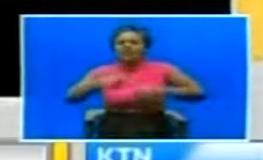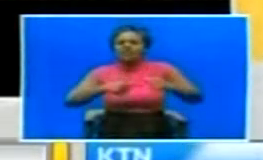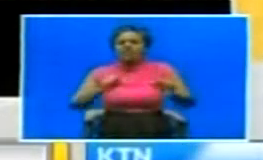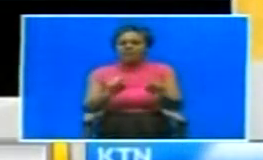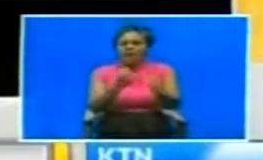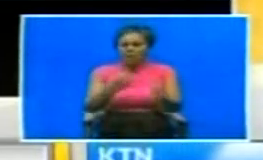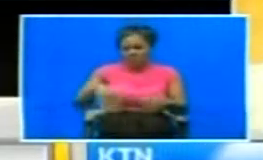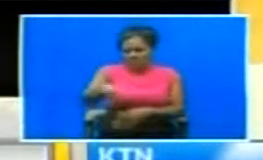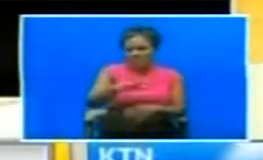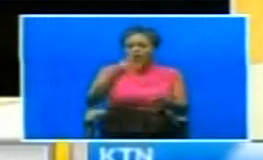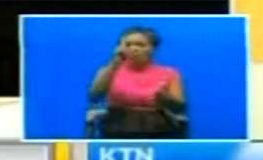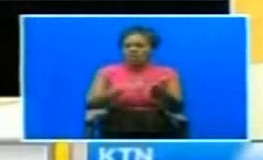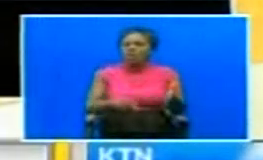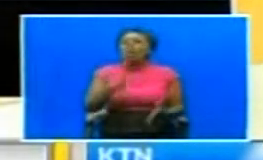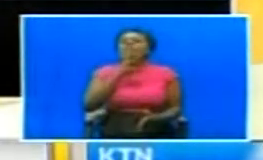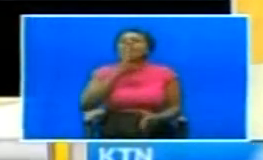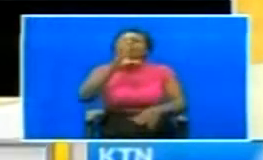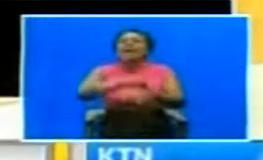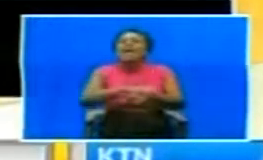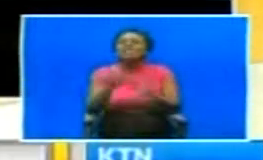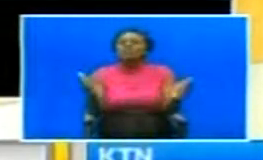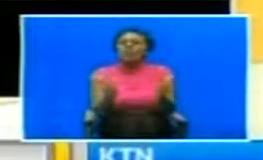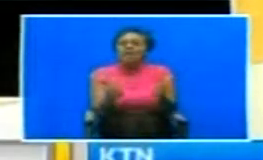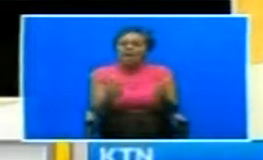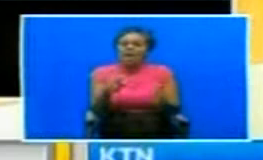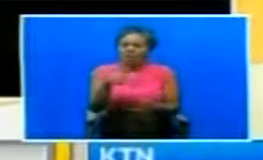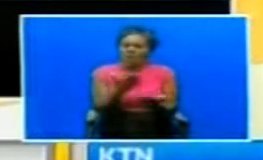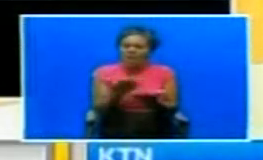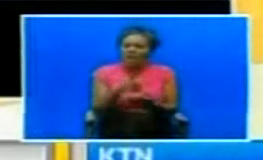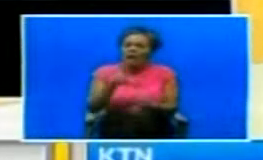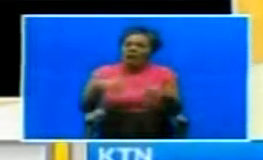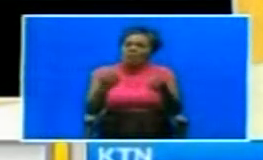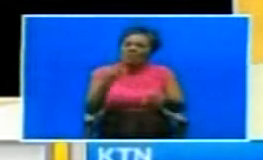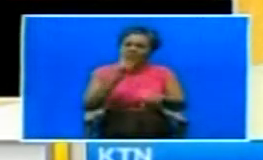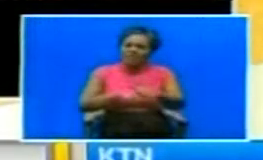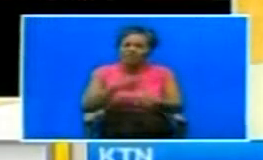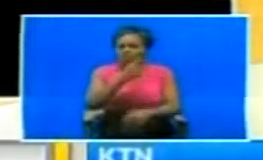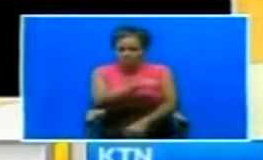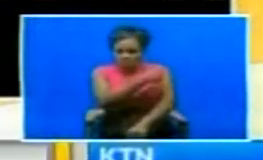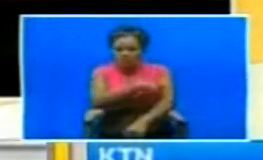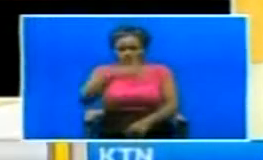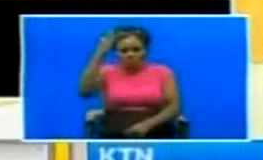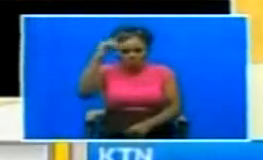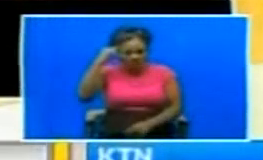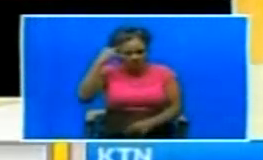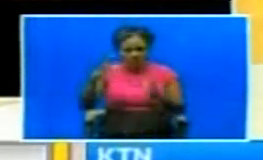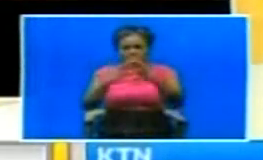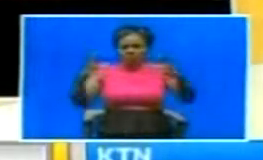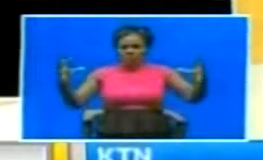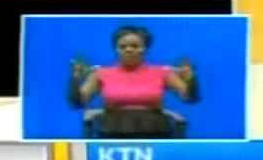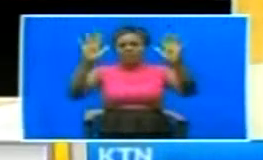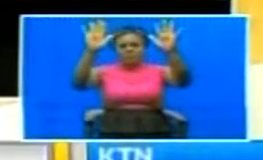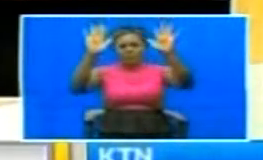happen around you? Where do you get your water? How many times have you been in the hospital? To widen our scopes of thinking, this is